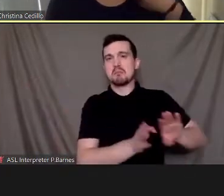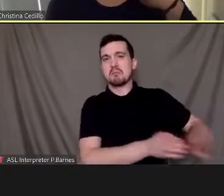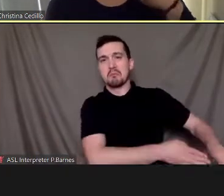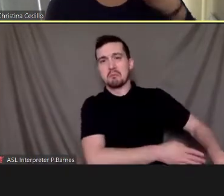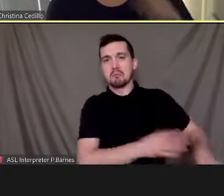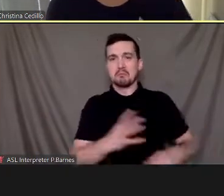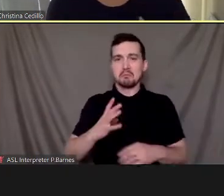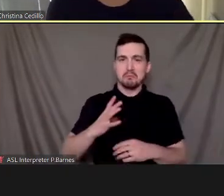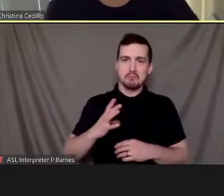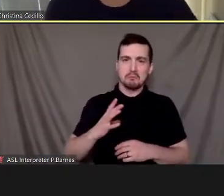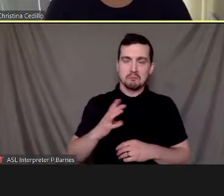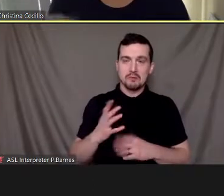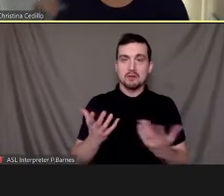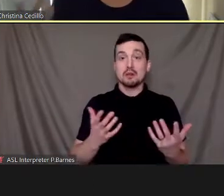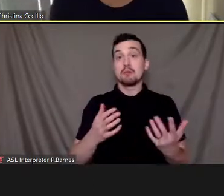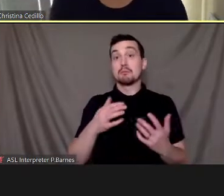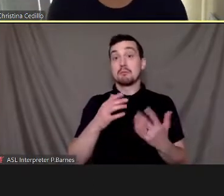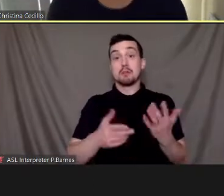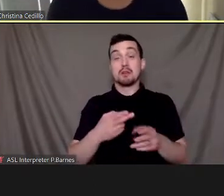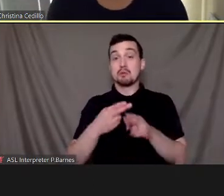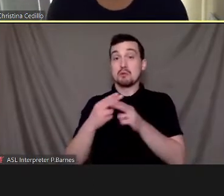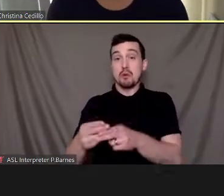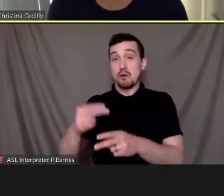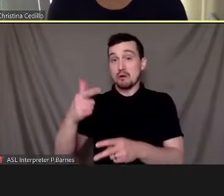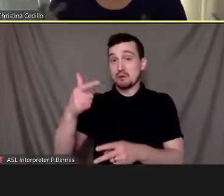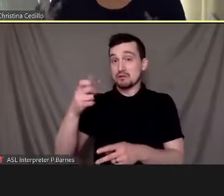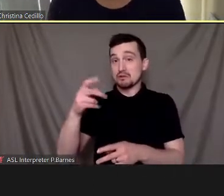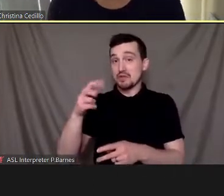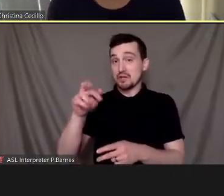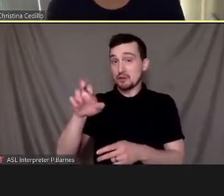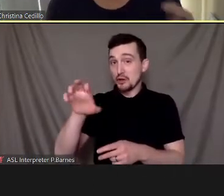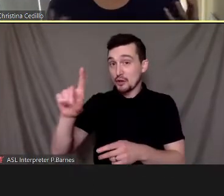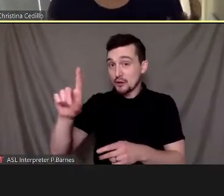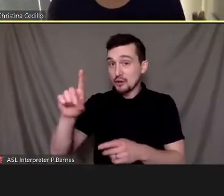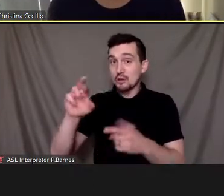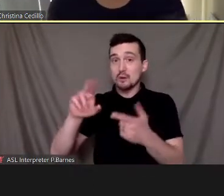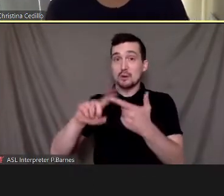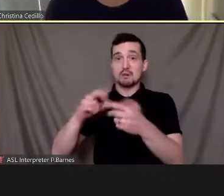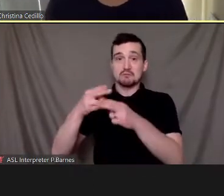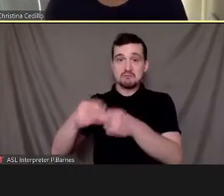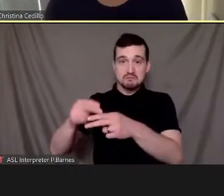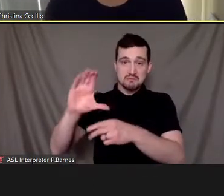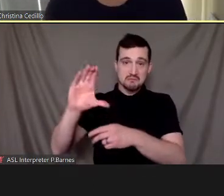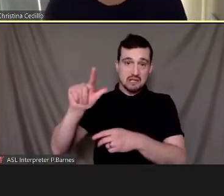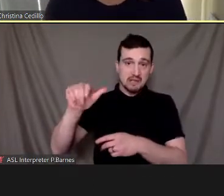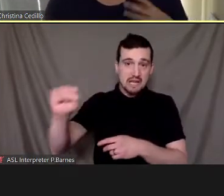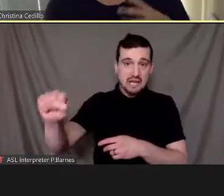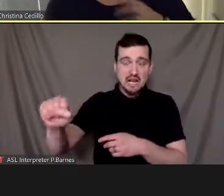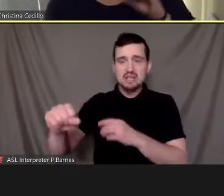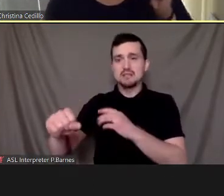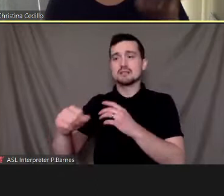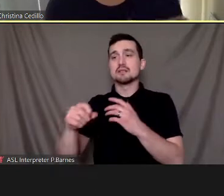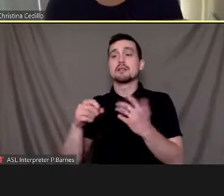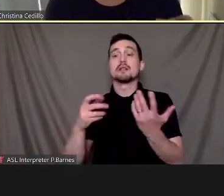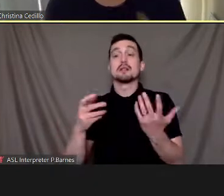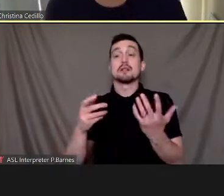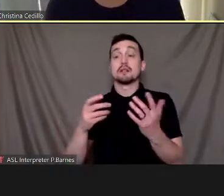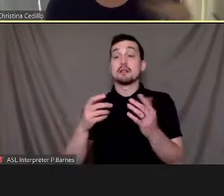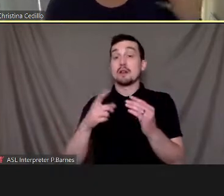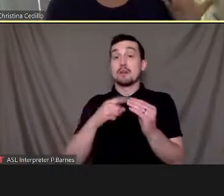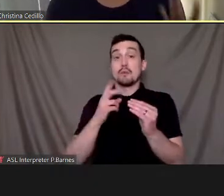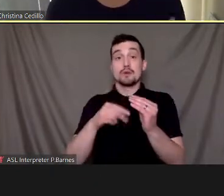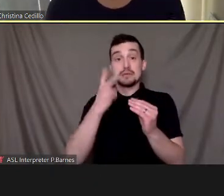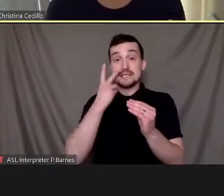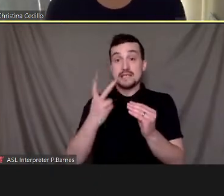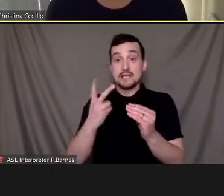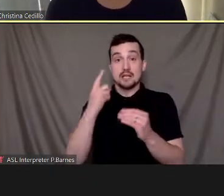of as gendered, it might be thought of in terms of class, you see that a lot. And then when you see it in terms